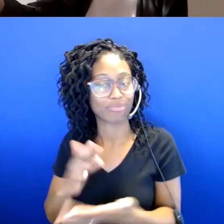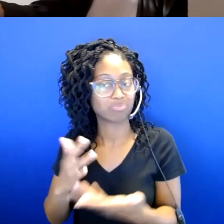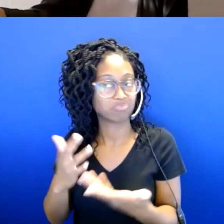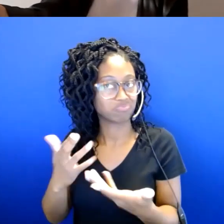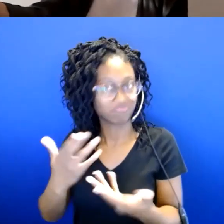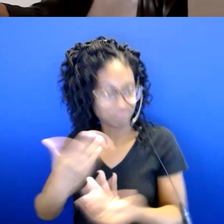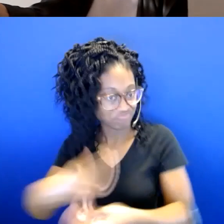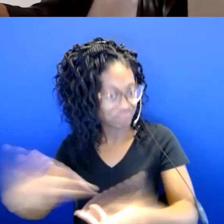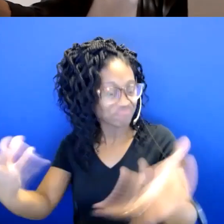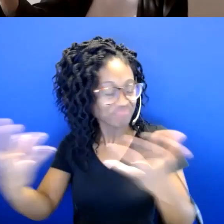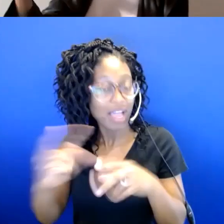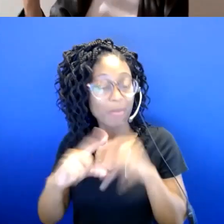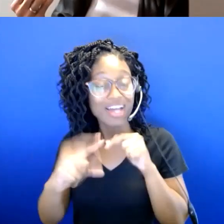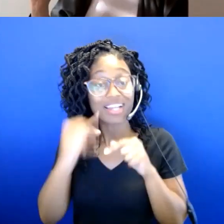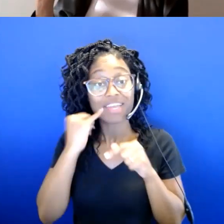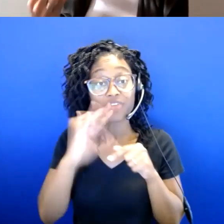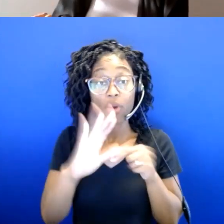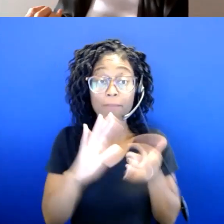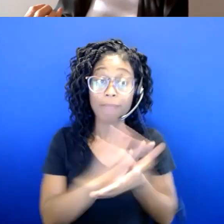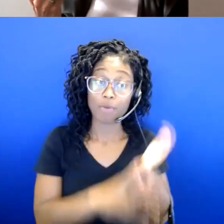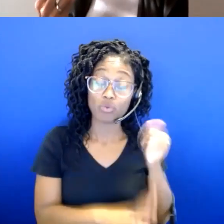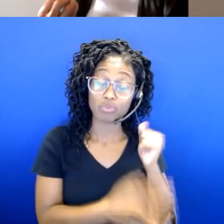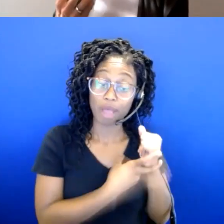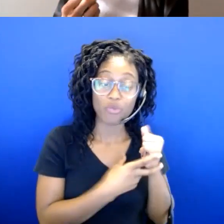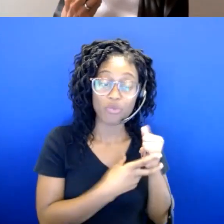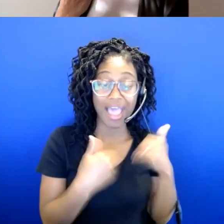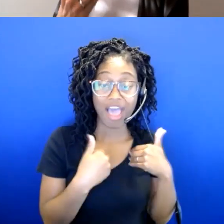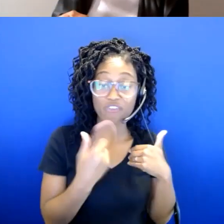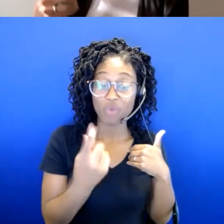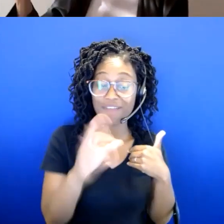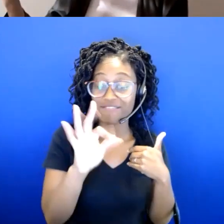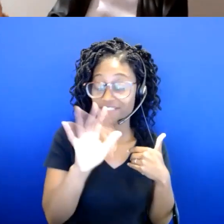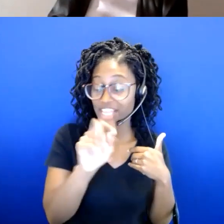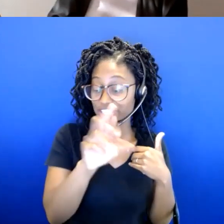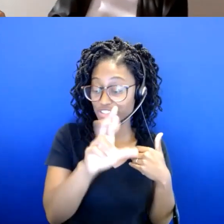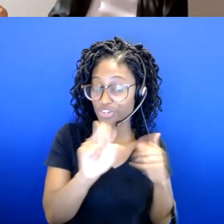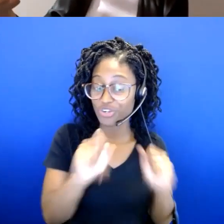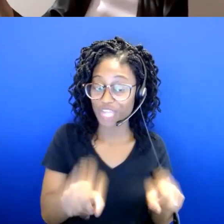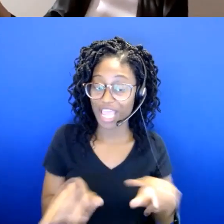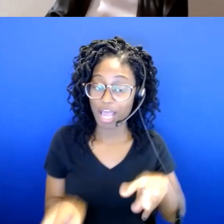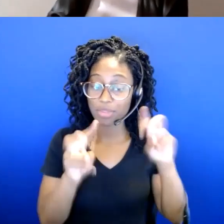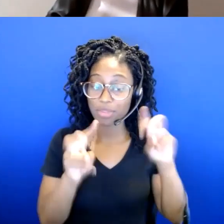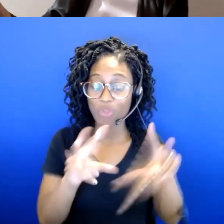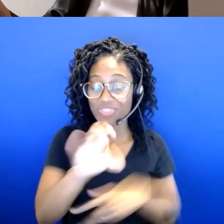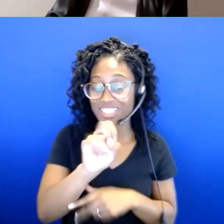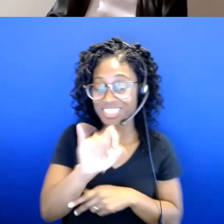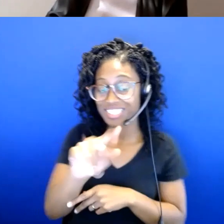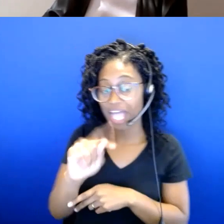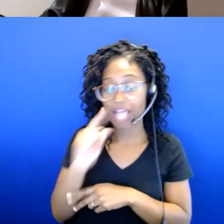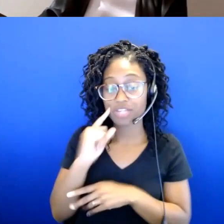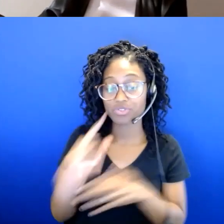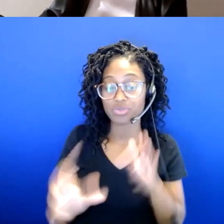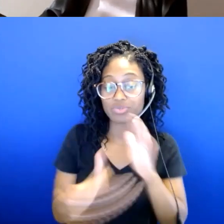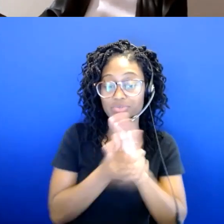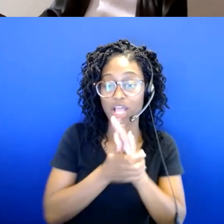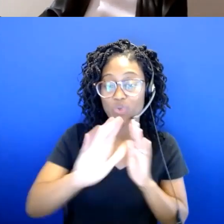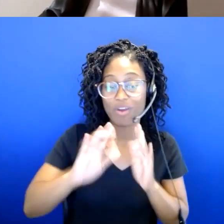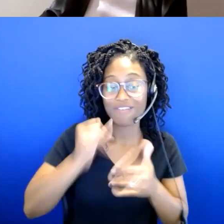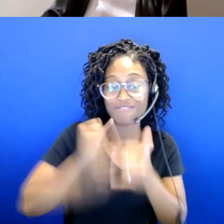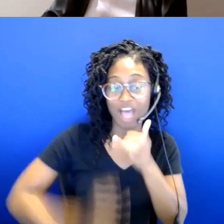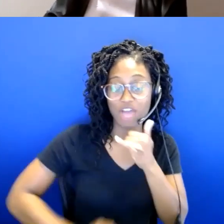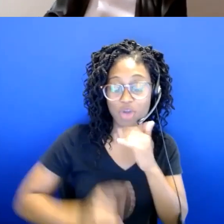paper repository, actually there's a feature where you can upload the site to your final publication